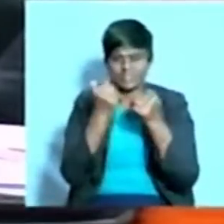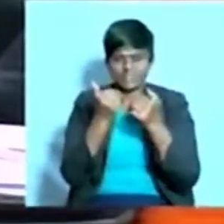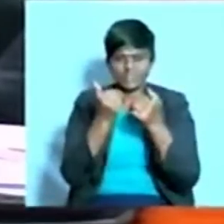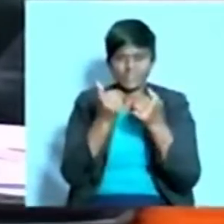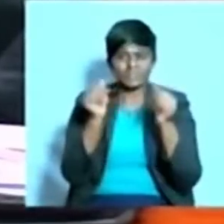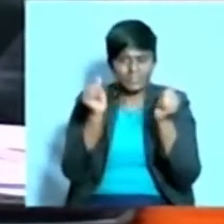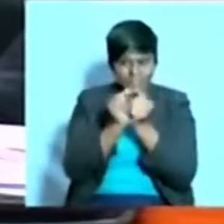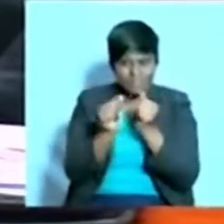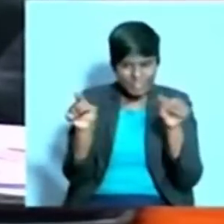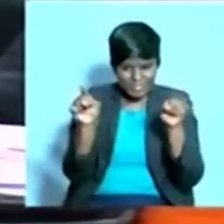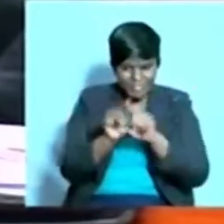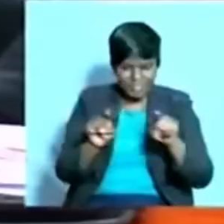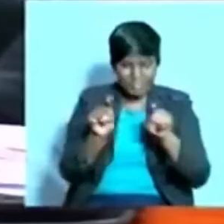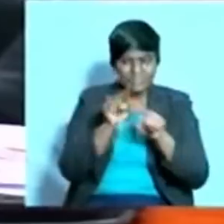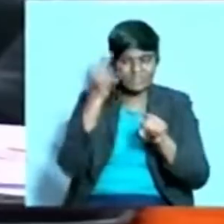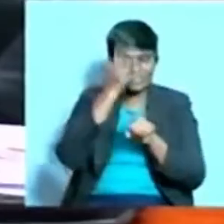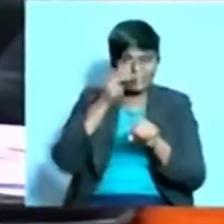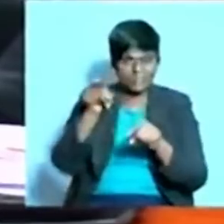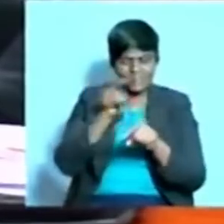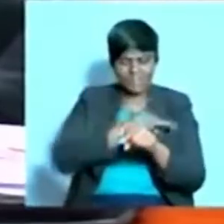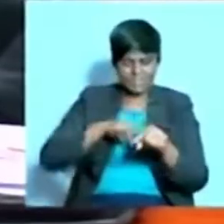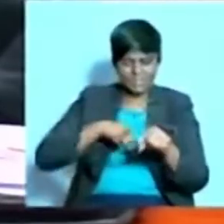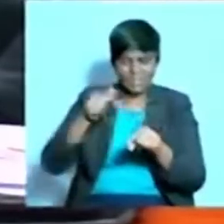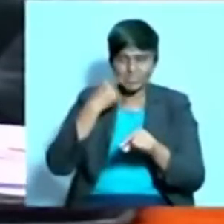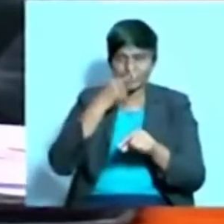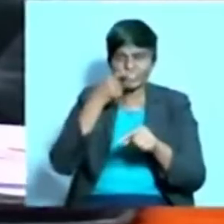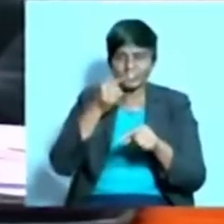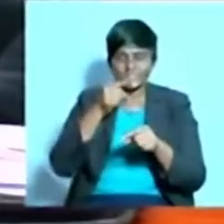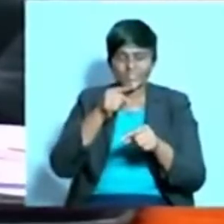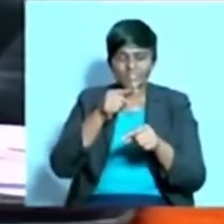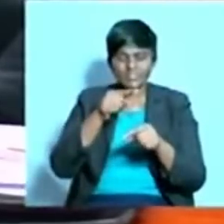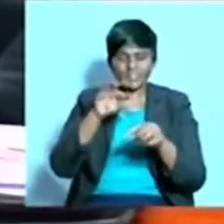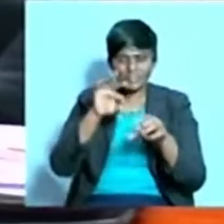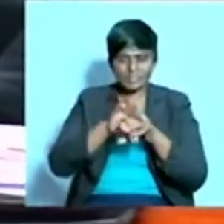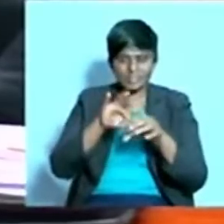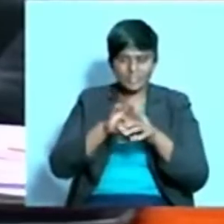the members who we are saying they were voted for.